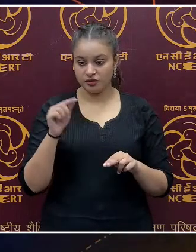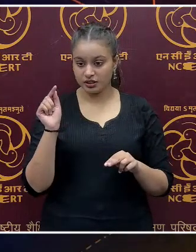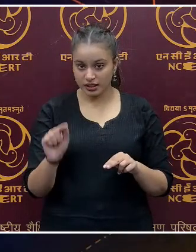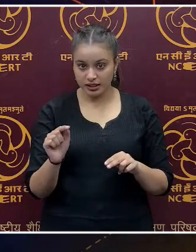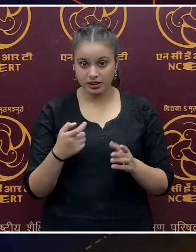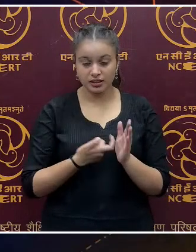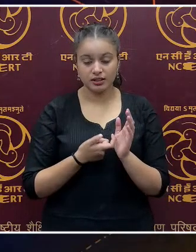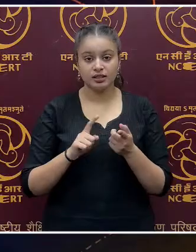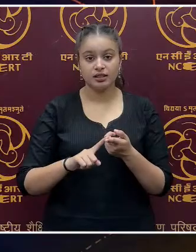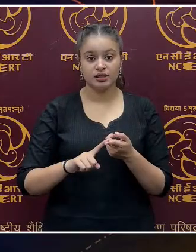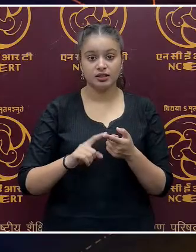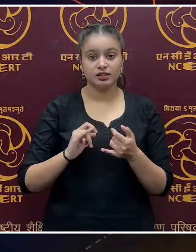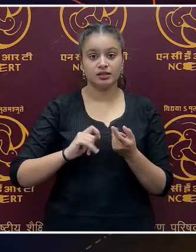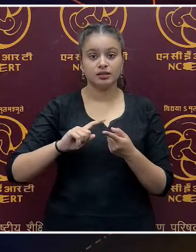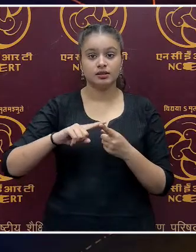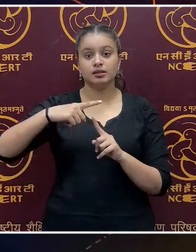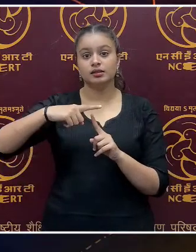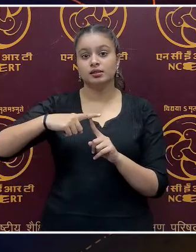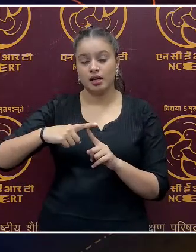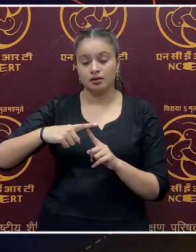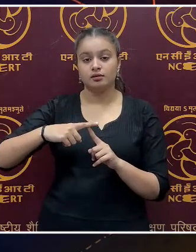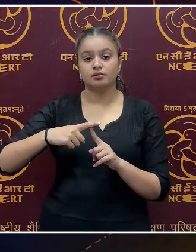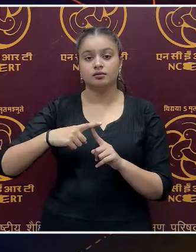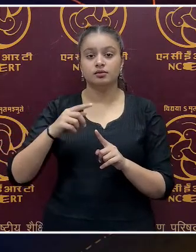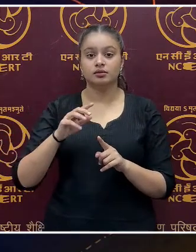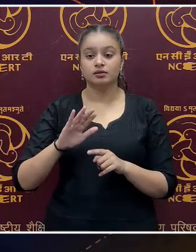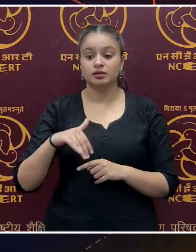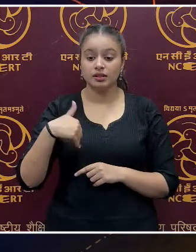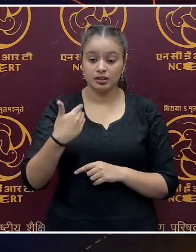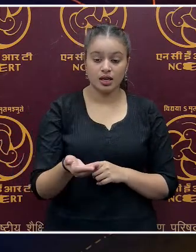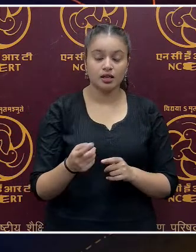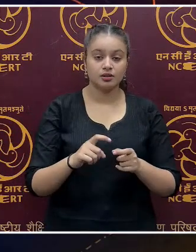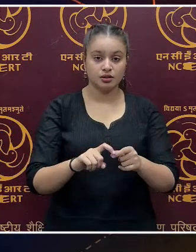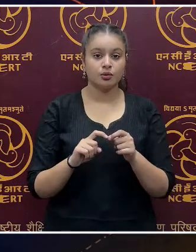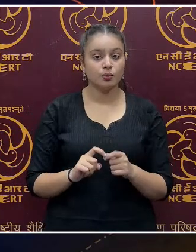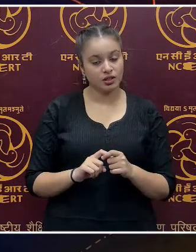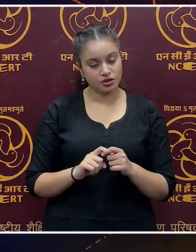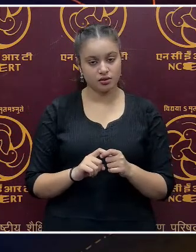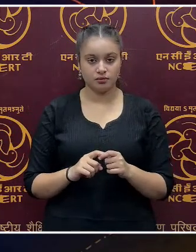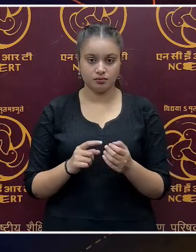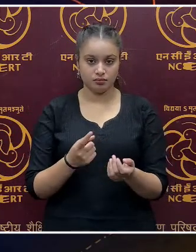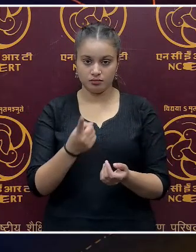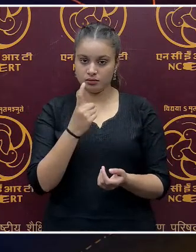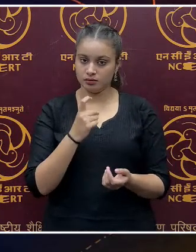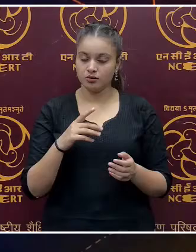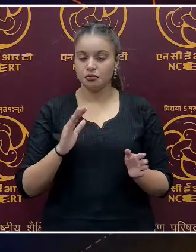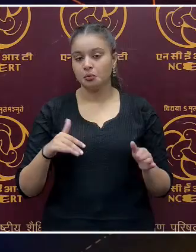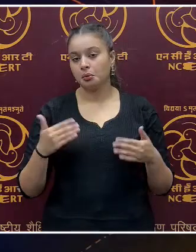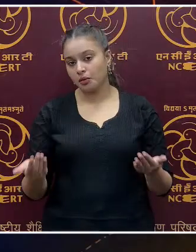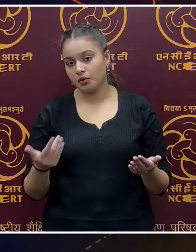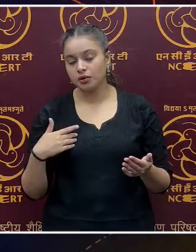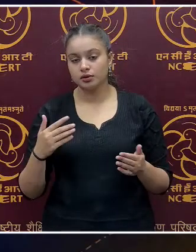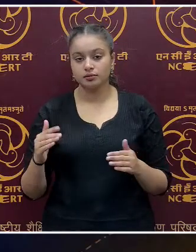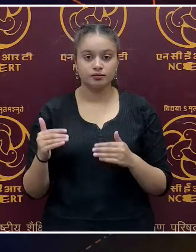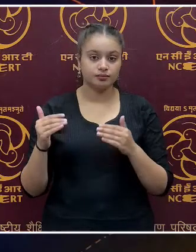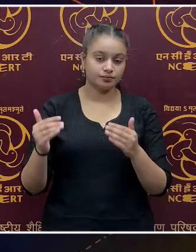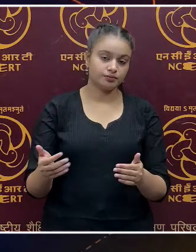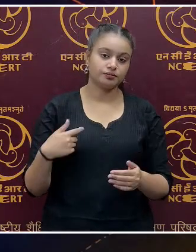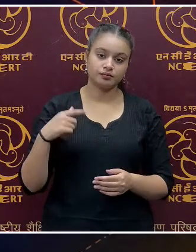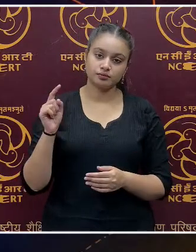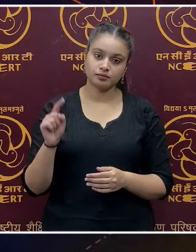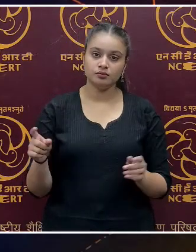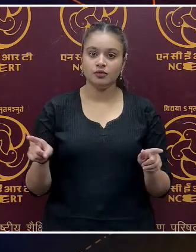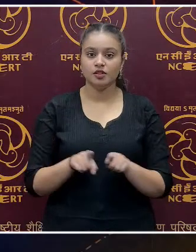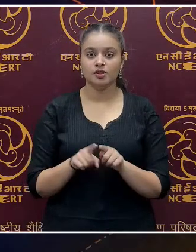reset, obviously the next question will become, or we can also click on the next question, it will come